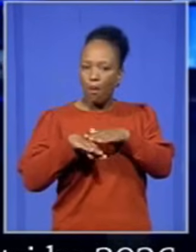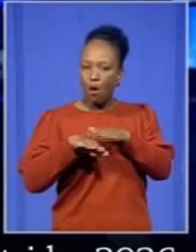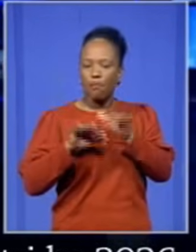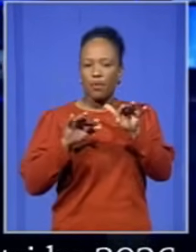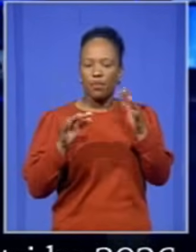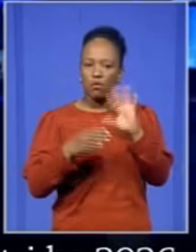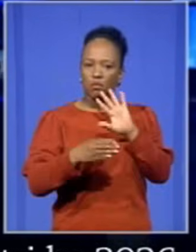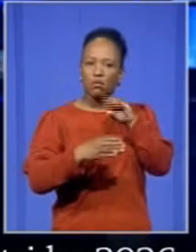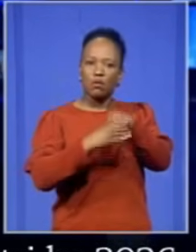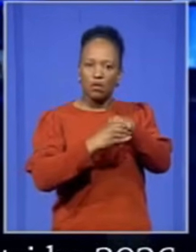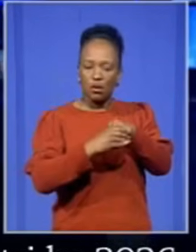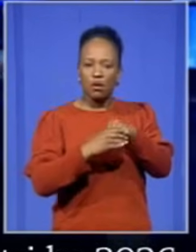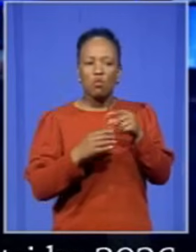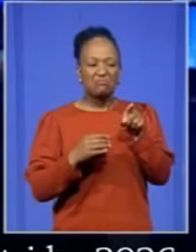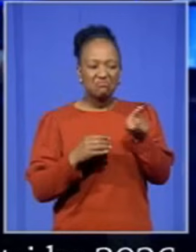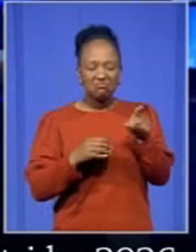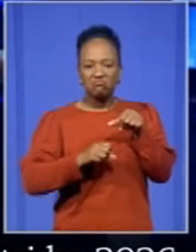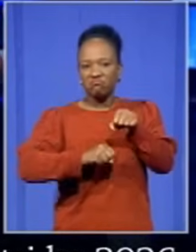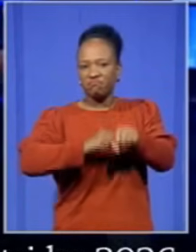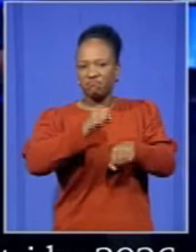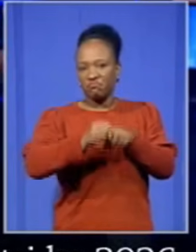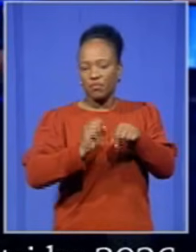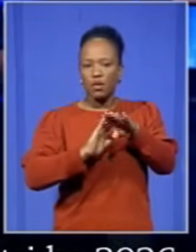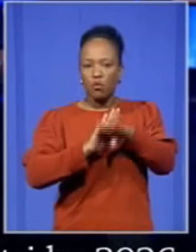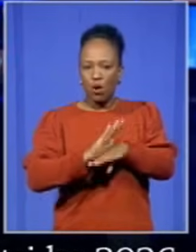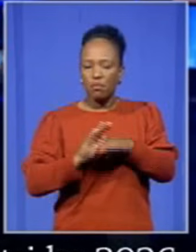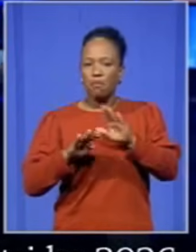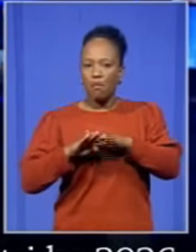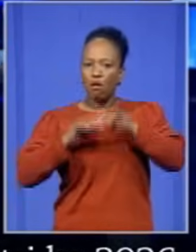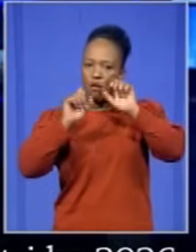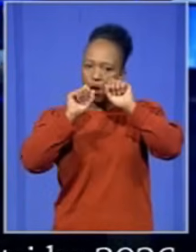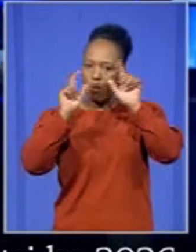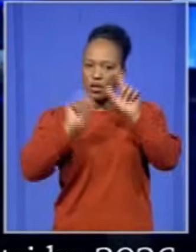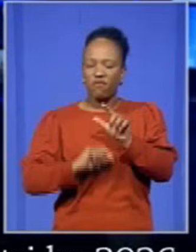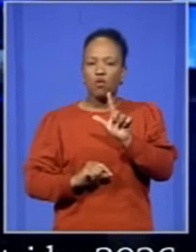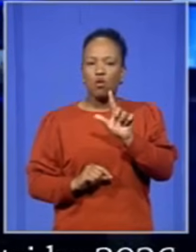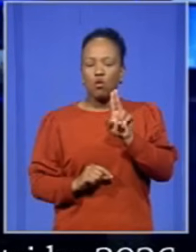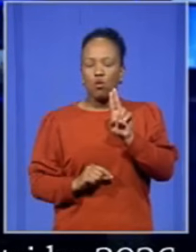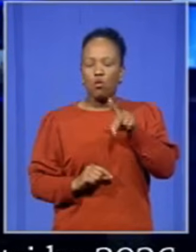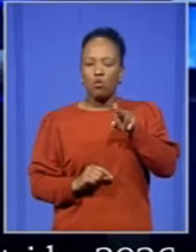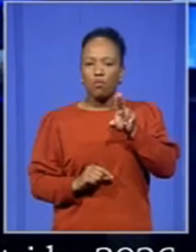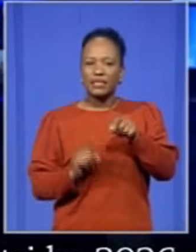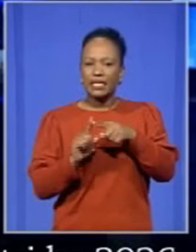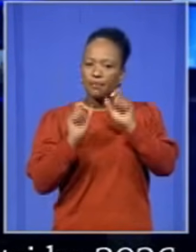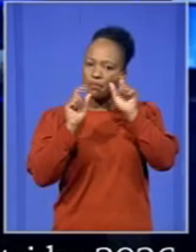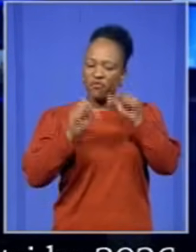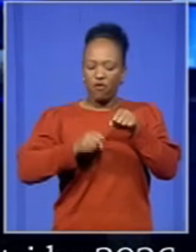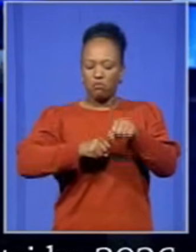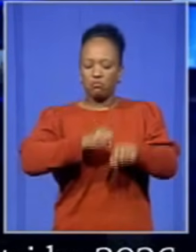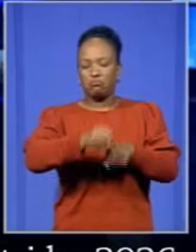ka bolwetse jwa lupus le go rotloetsa botshelo jo bo itekanetseng ka go pagama baesekele.